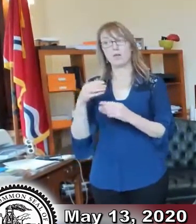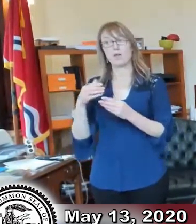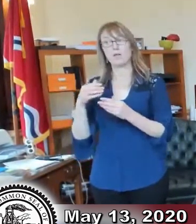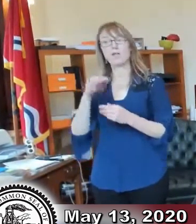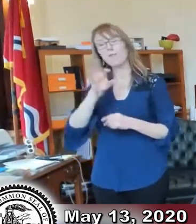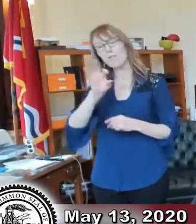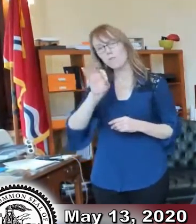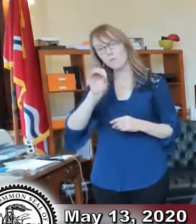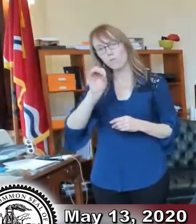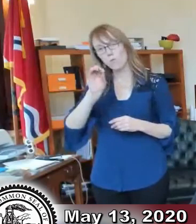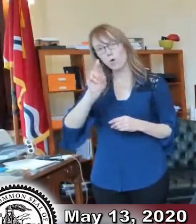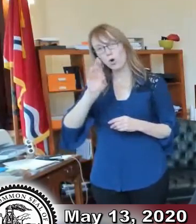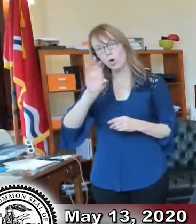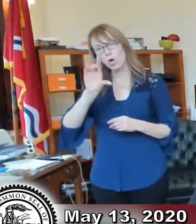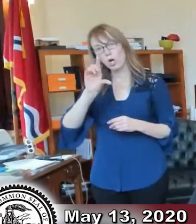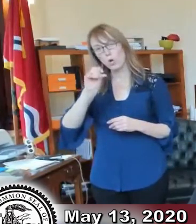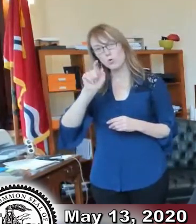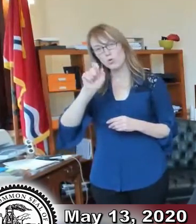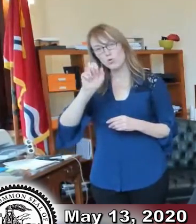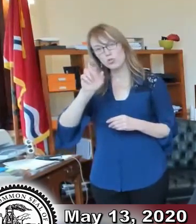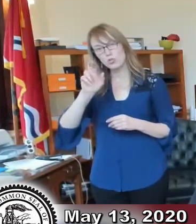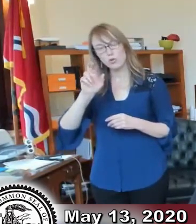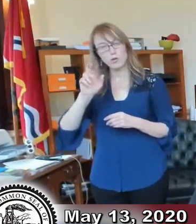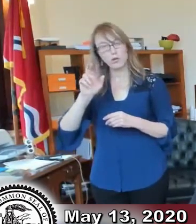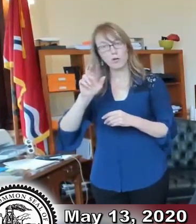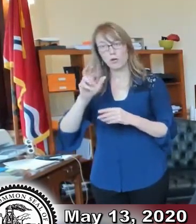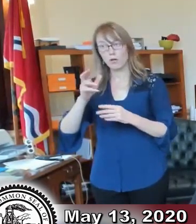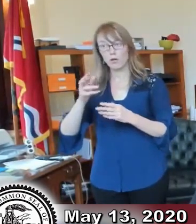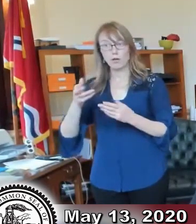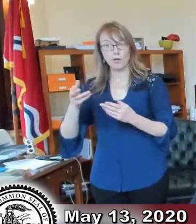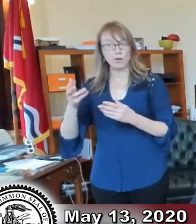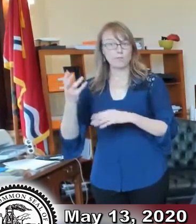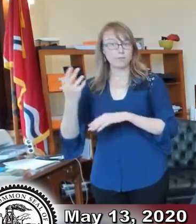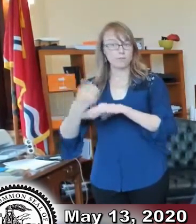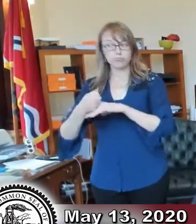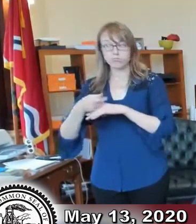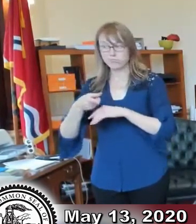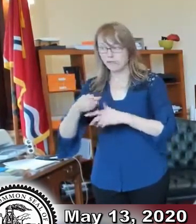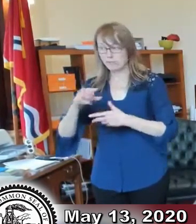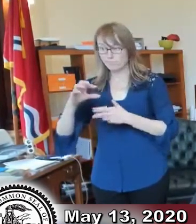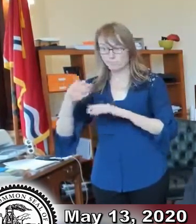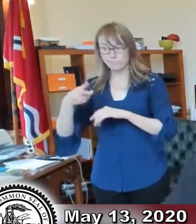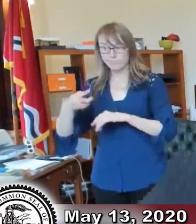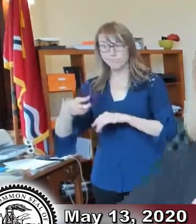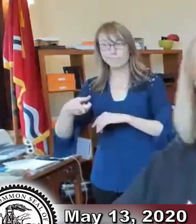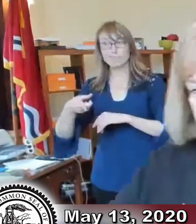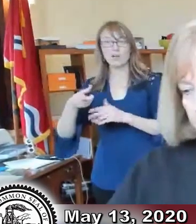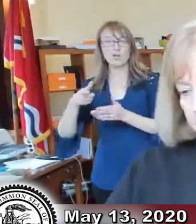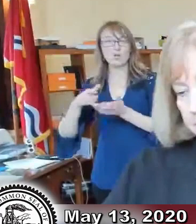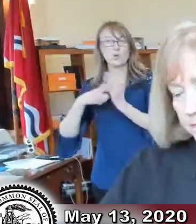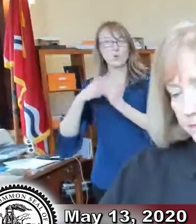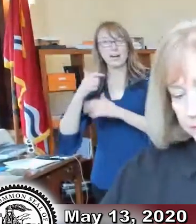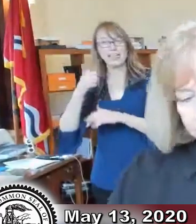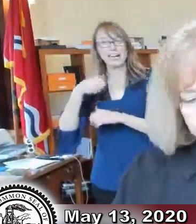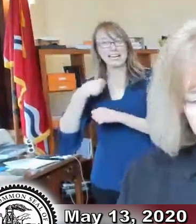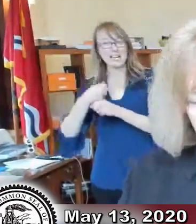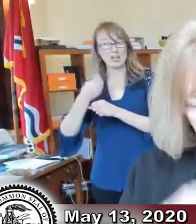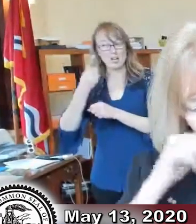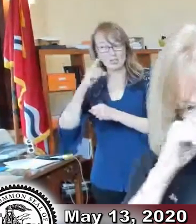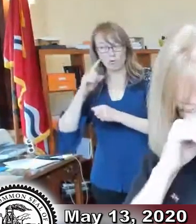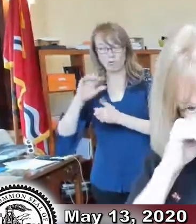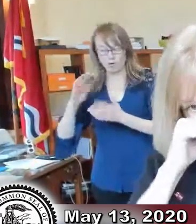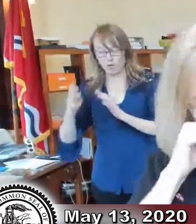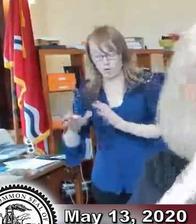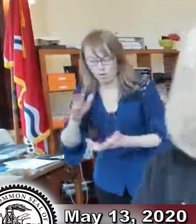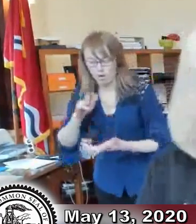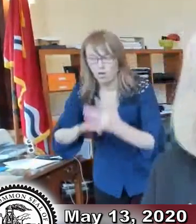ago, it took years to recover from that, and I expect it'll take a good while to recover from this. So you have a lot of people